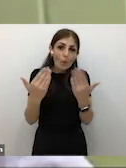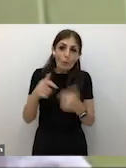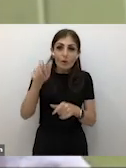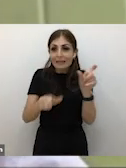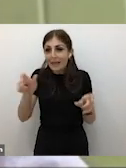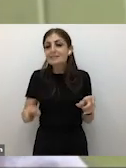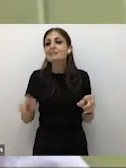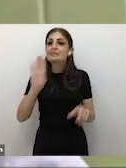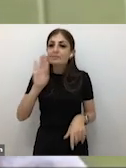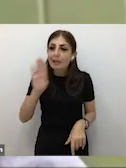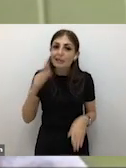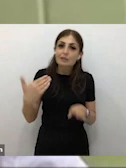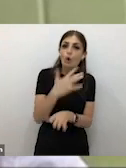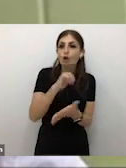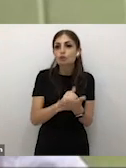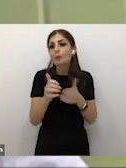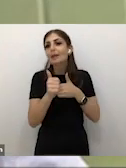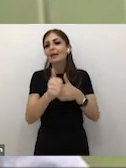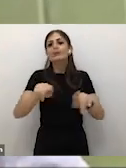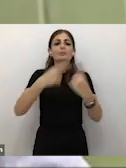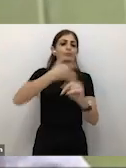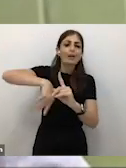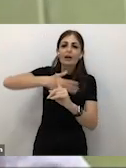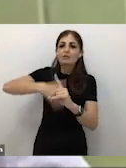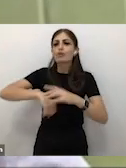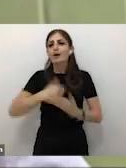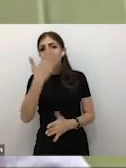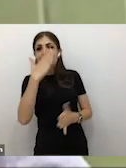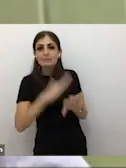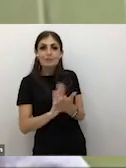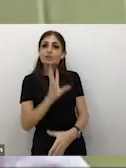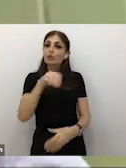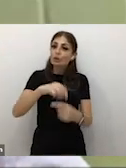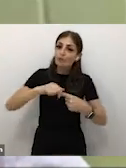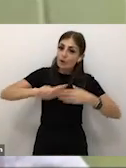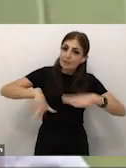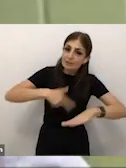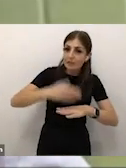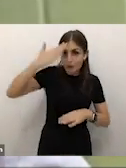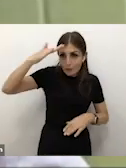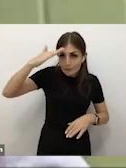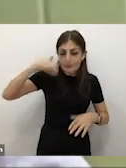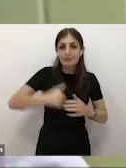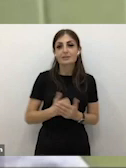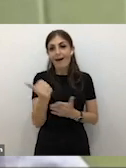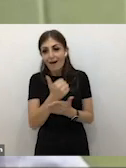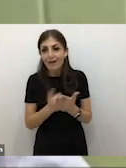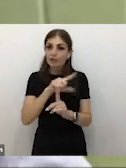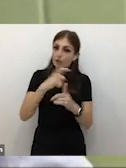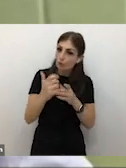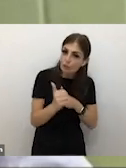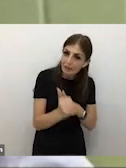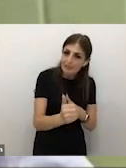speakers and workshop leaders from all sorts of backgrounds and experiences, including First Nations elders and artists and cultural